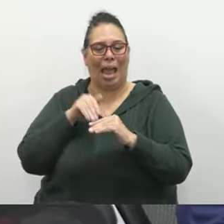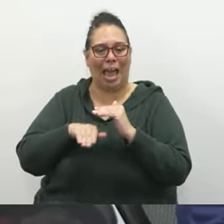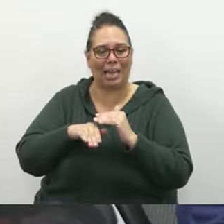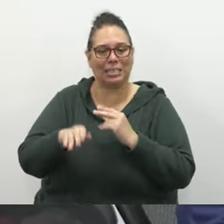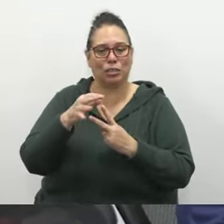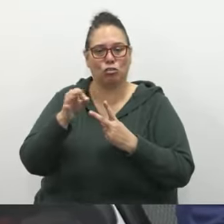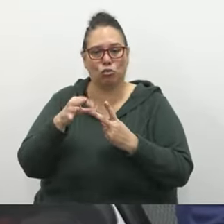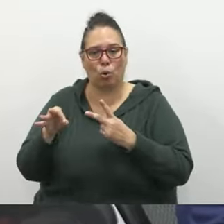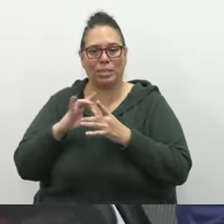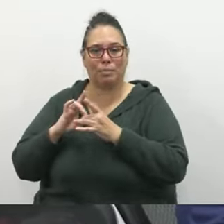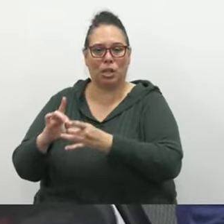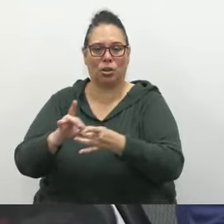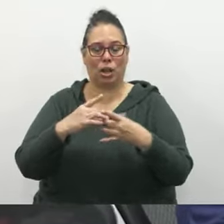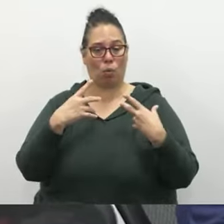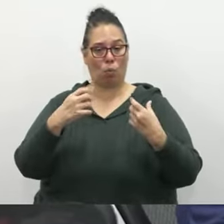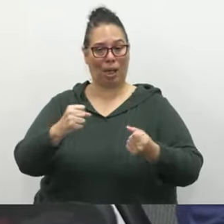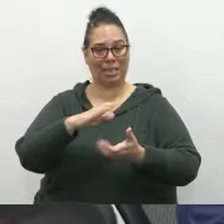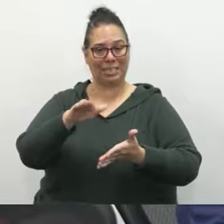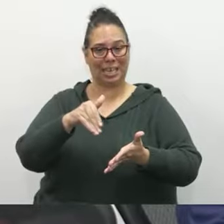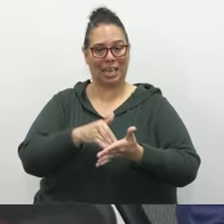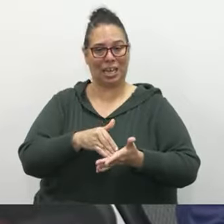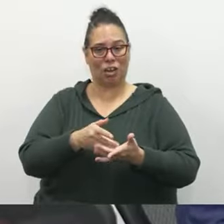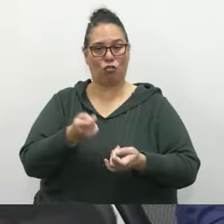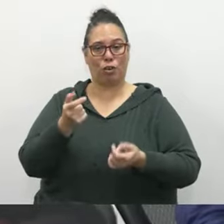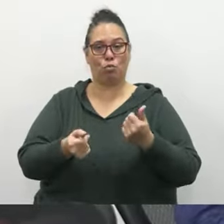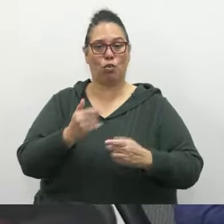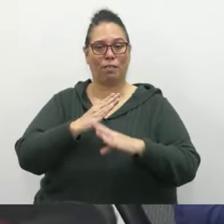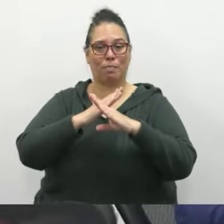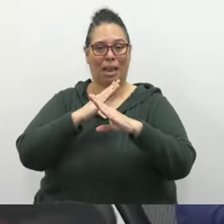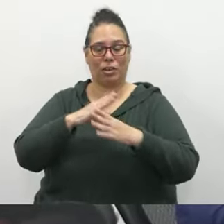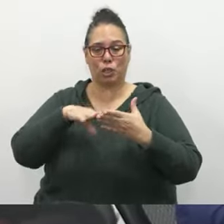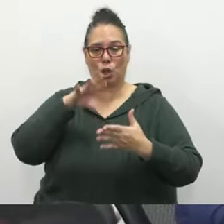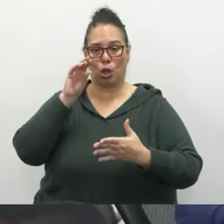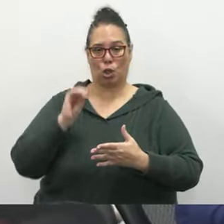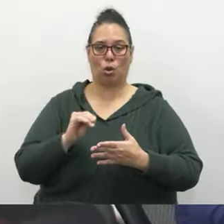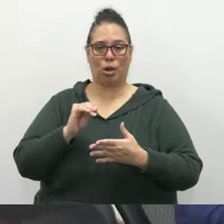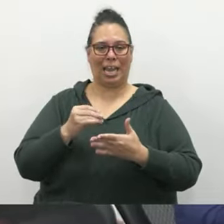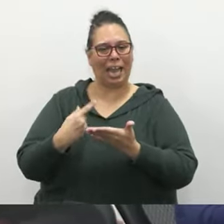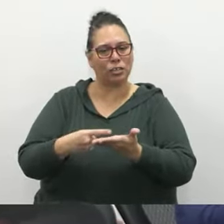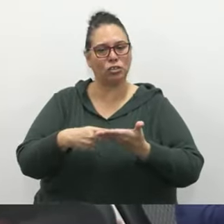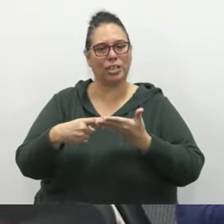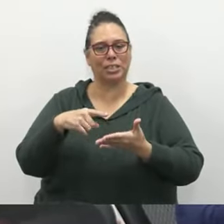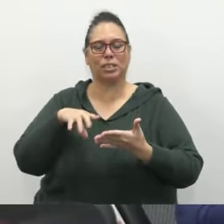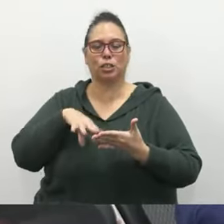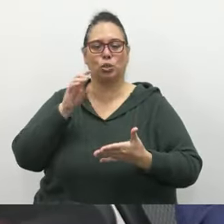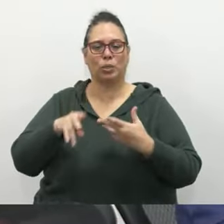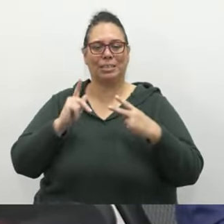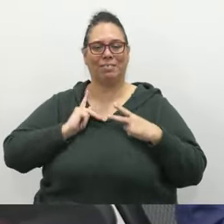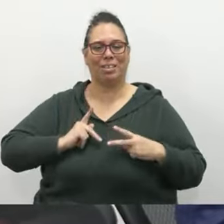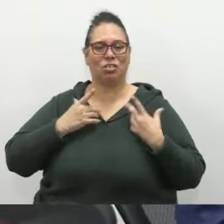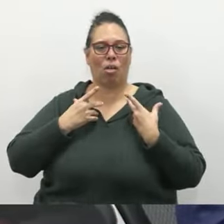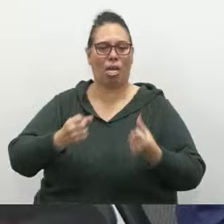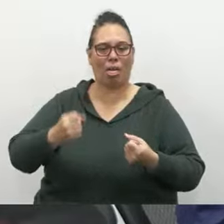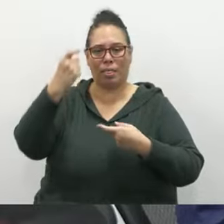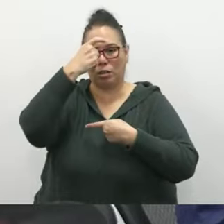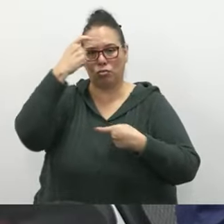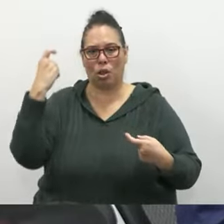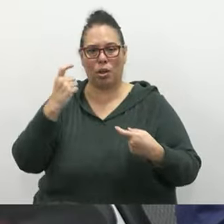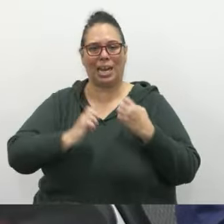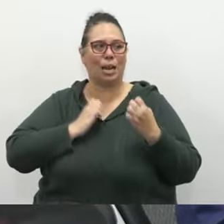belonging. Wellness centers remove barriers to learning by addressing students' physical health, trauma, and